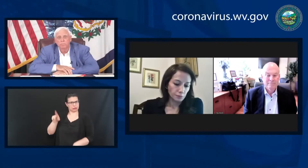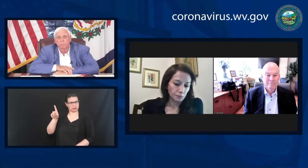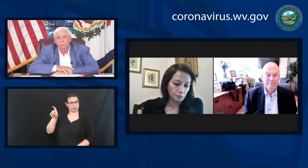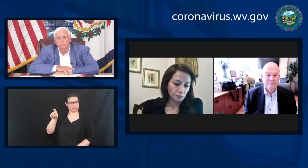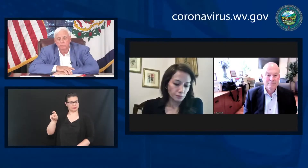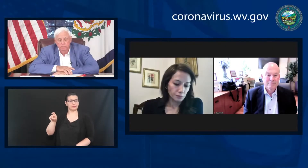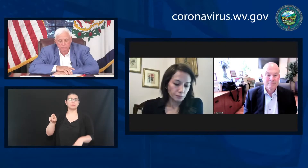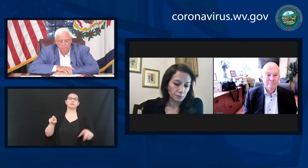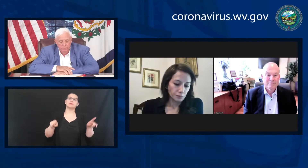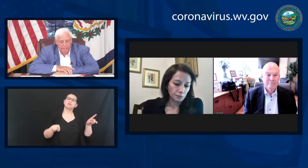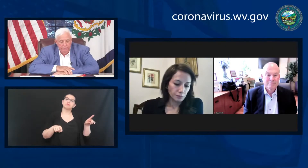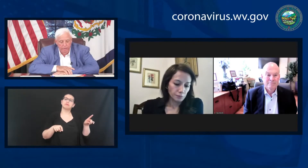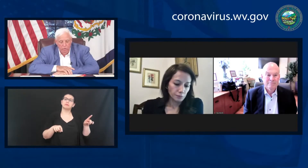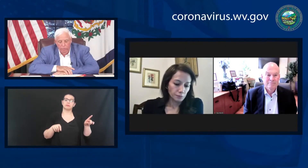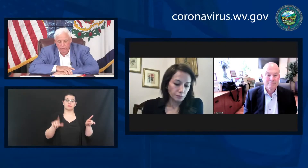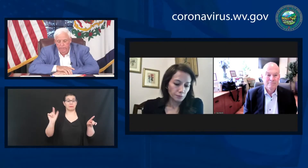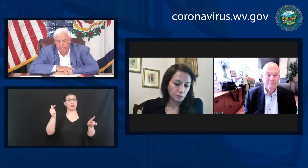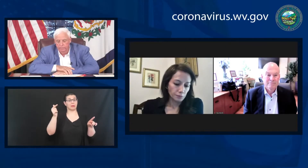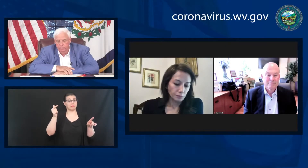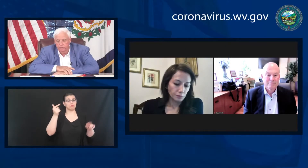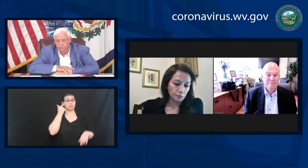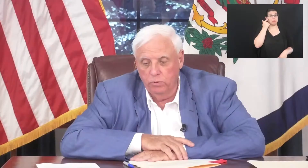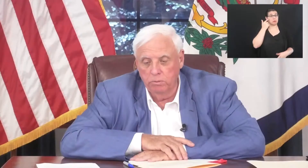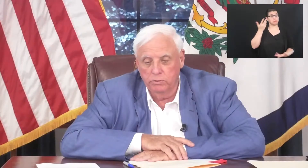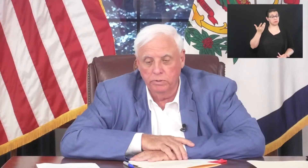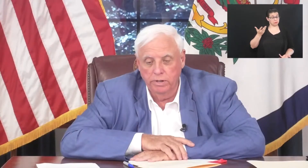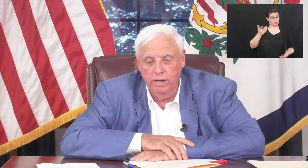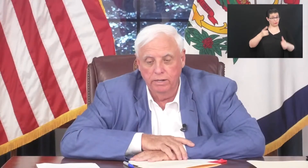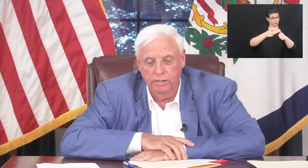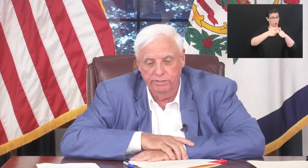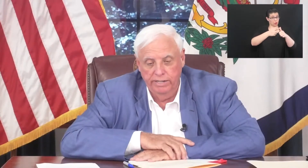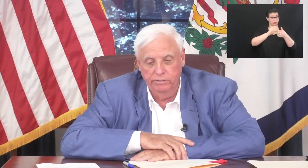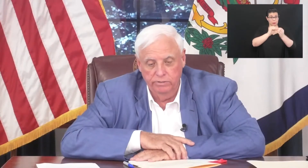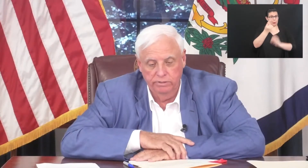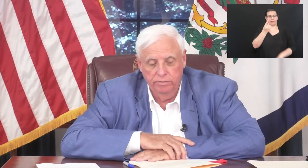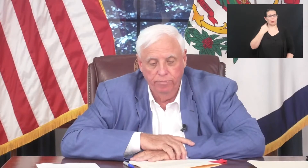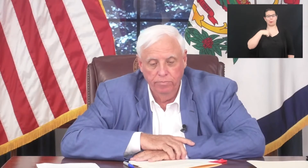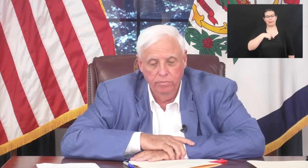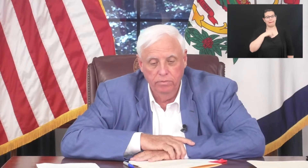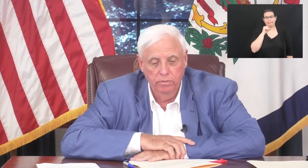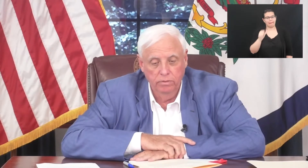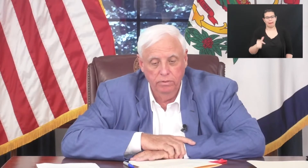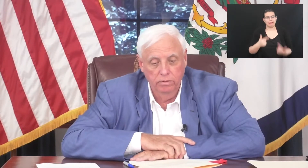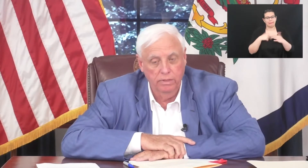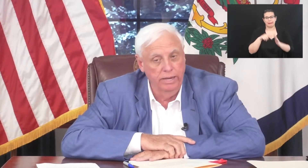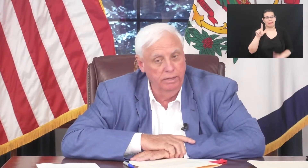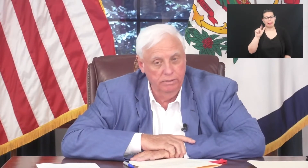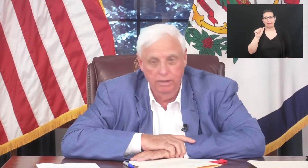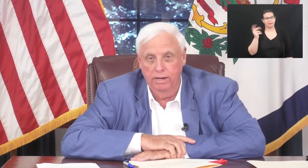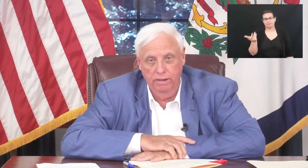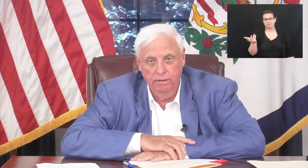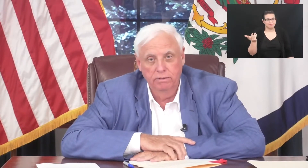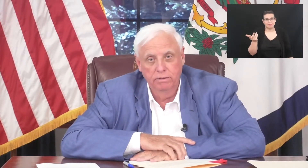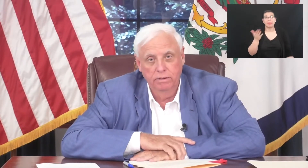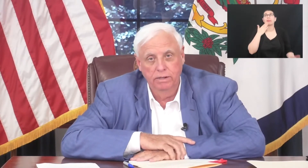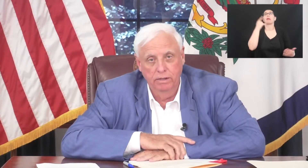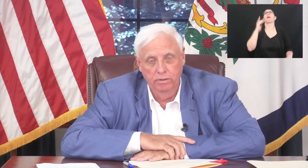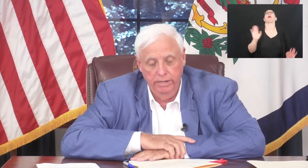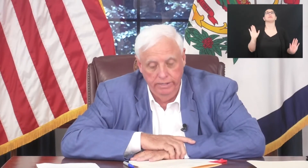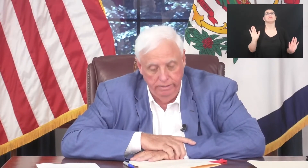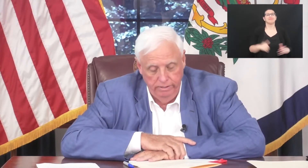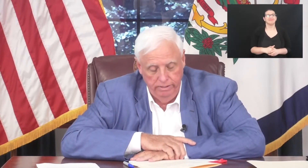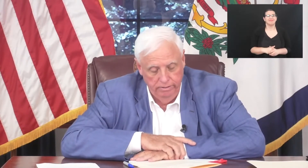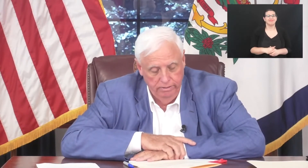Well, the net of the whole thing is, first and foremost, we're not Los Angeles. Thank God, you